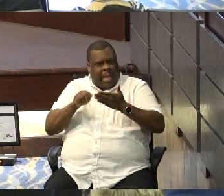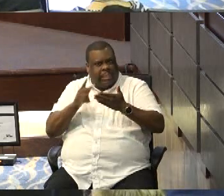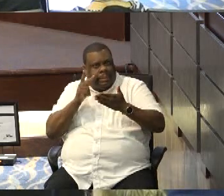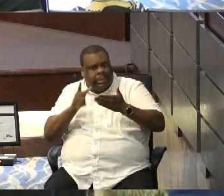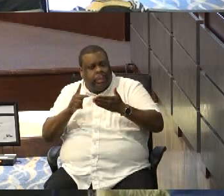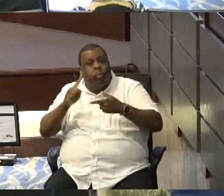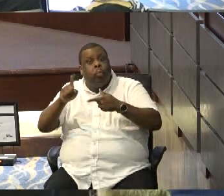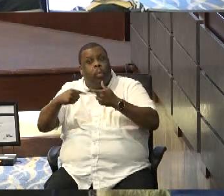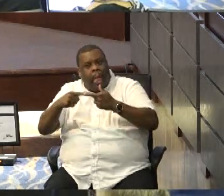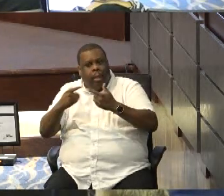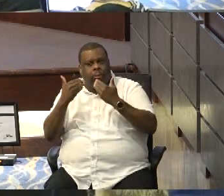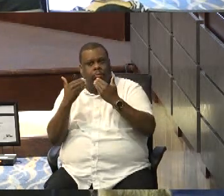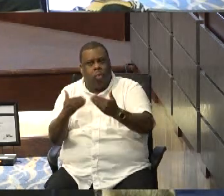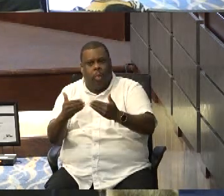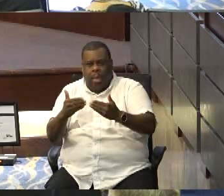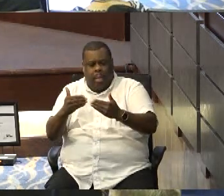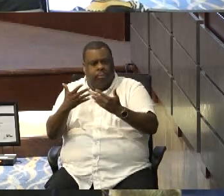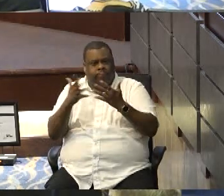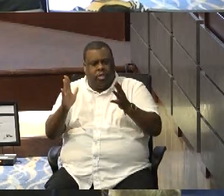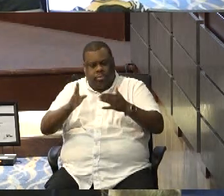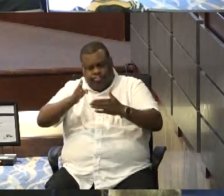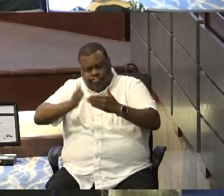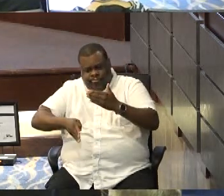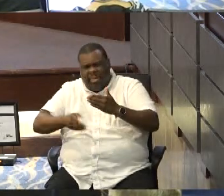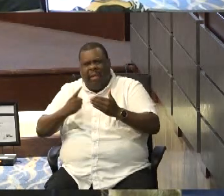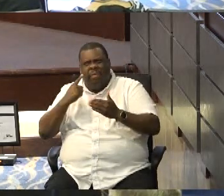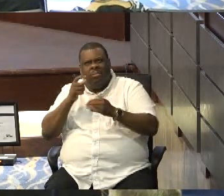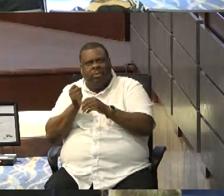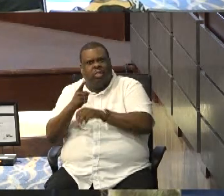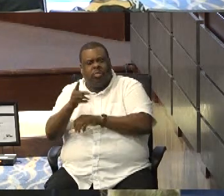then hopefully be done by May. Got it, thank you.